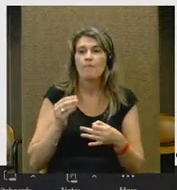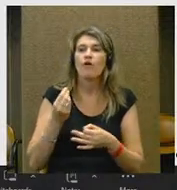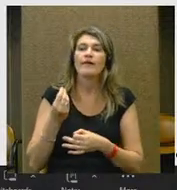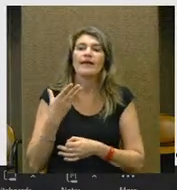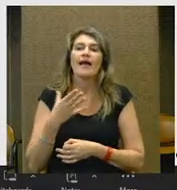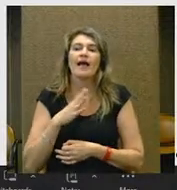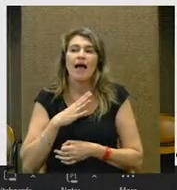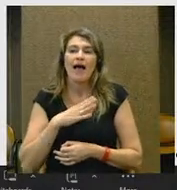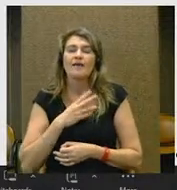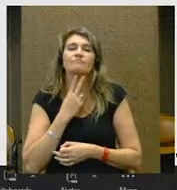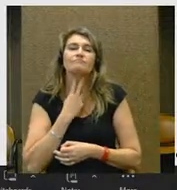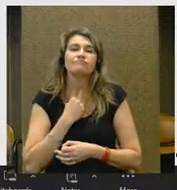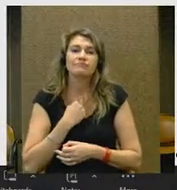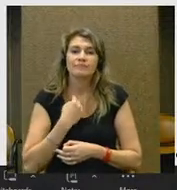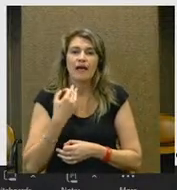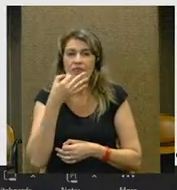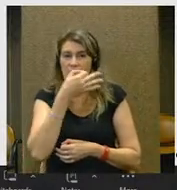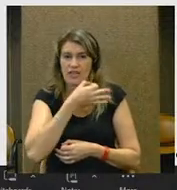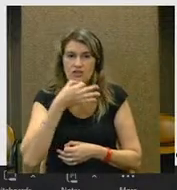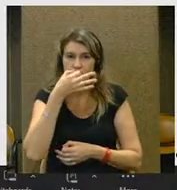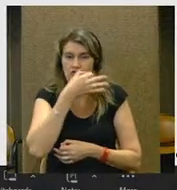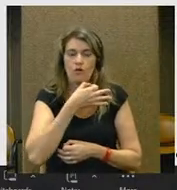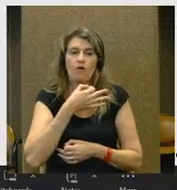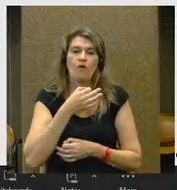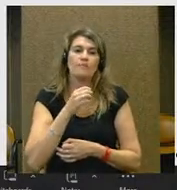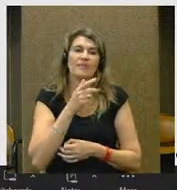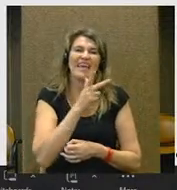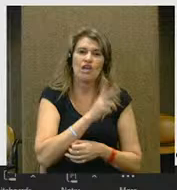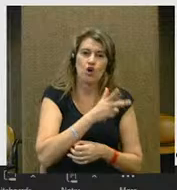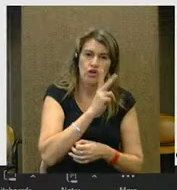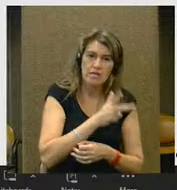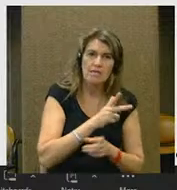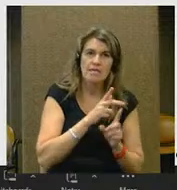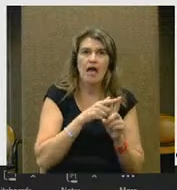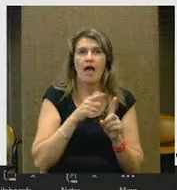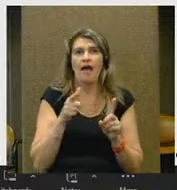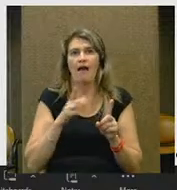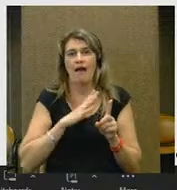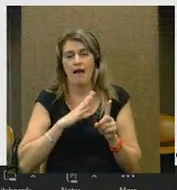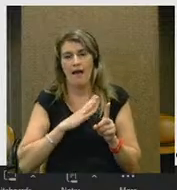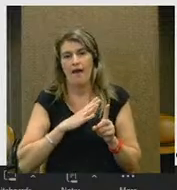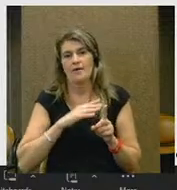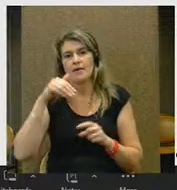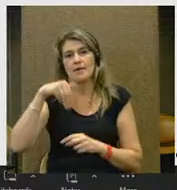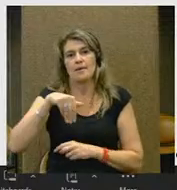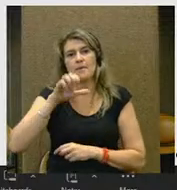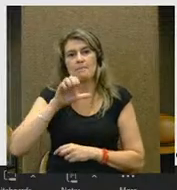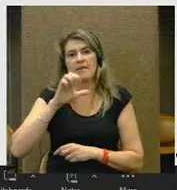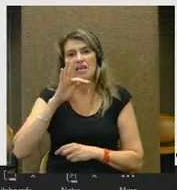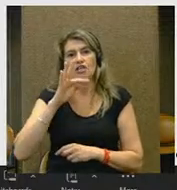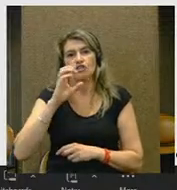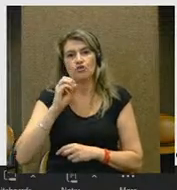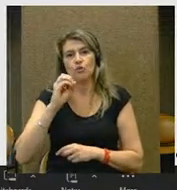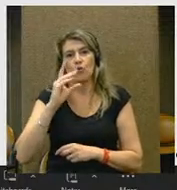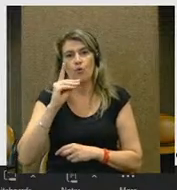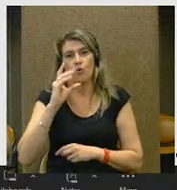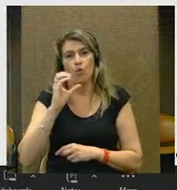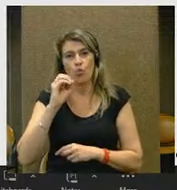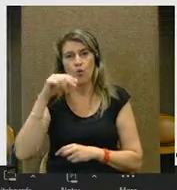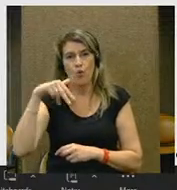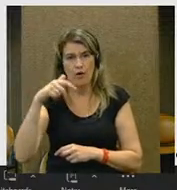addicted to heroin. We've got methadone and buprenorphine. Now, I don't know how readily